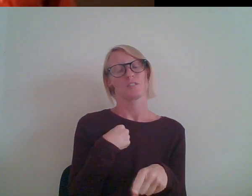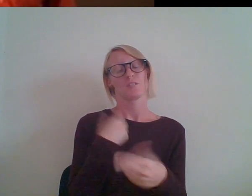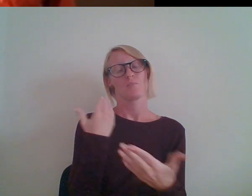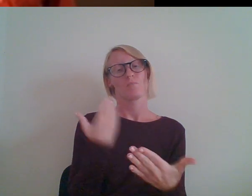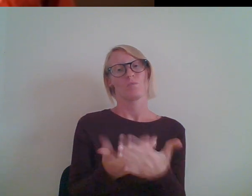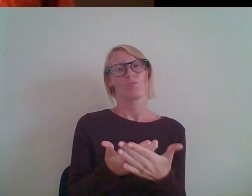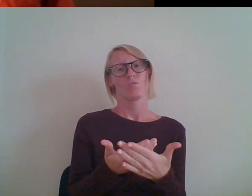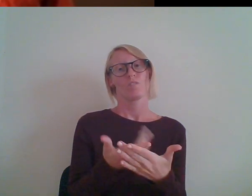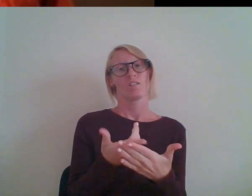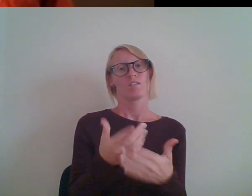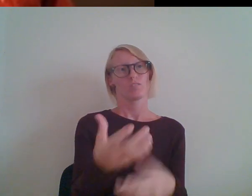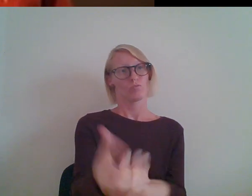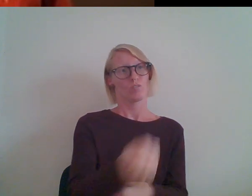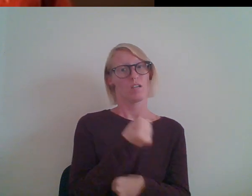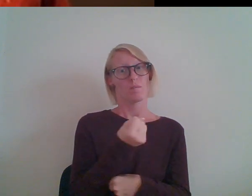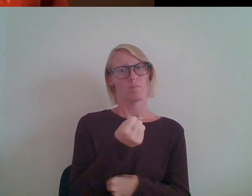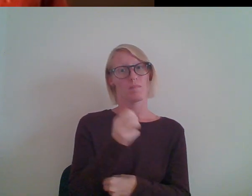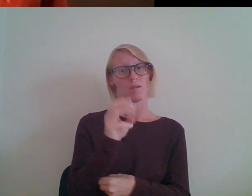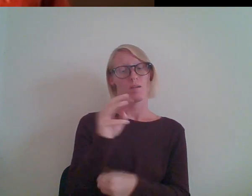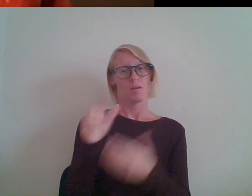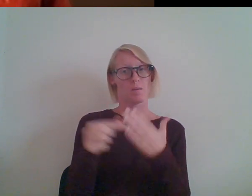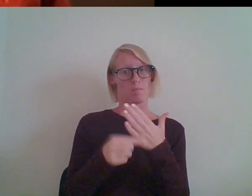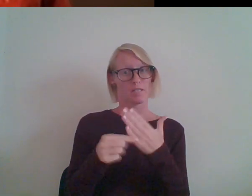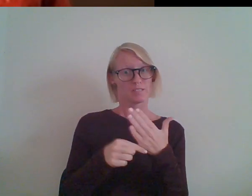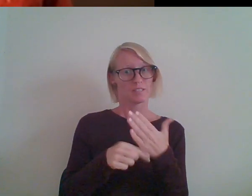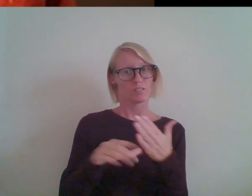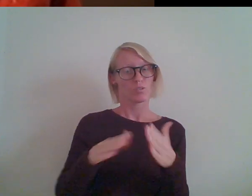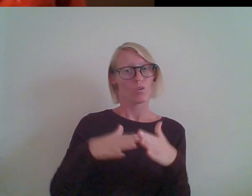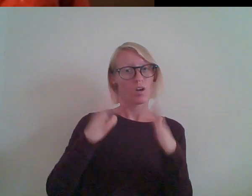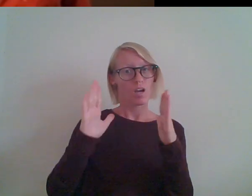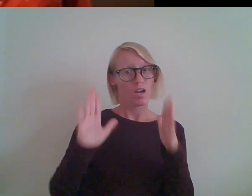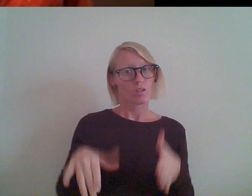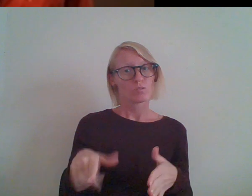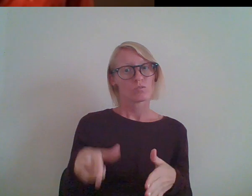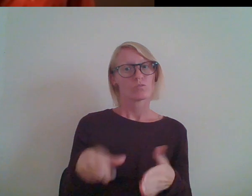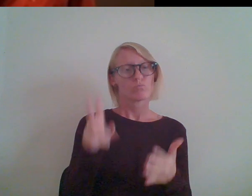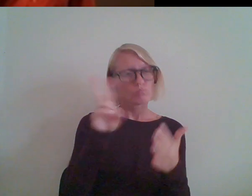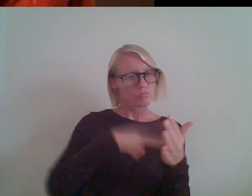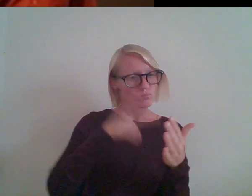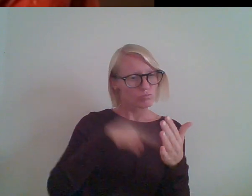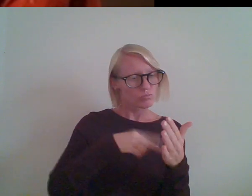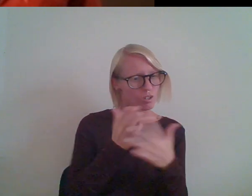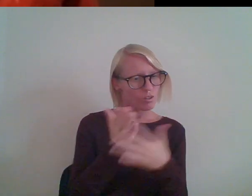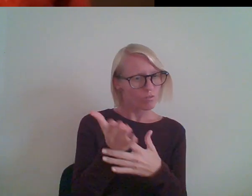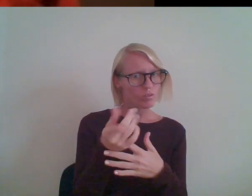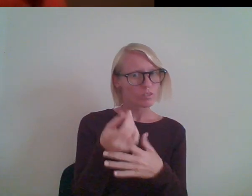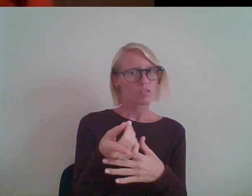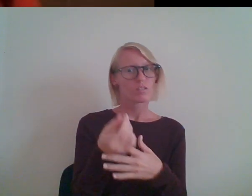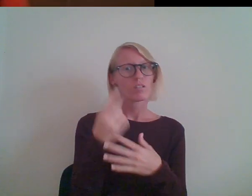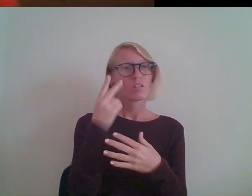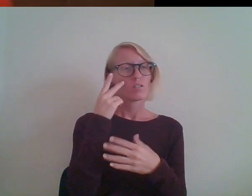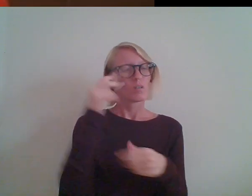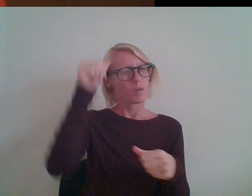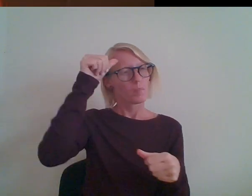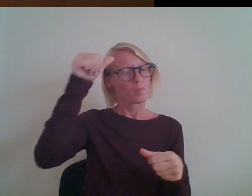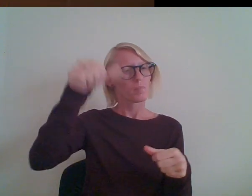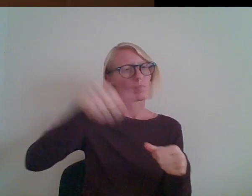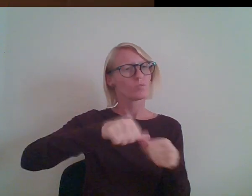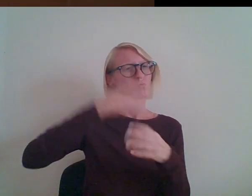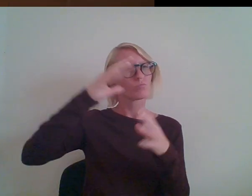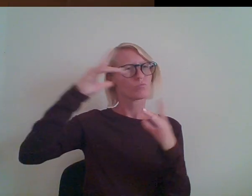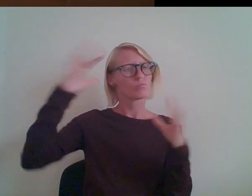grab a magazine in your house that you haven't looked at for a while. Leaf through it. You will get the illusion of remembering virtually